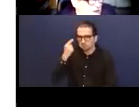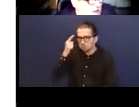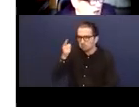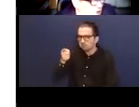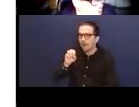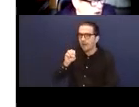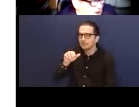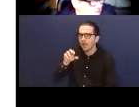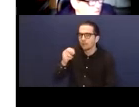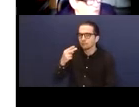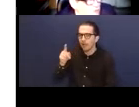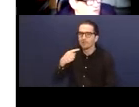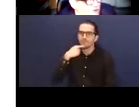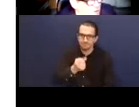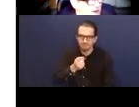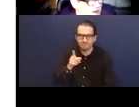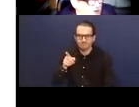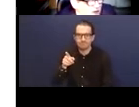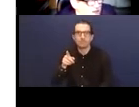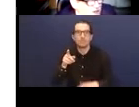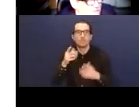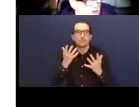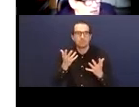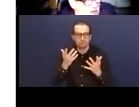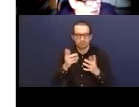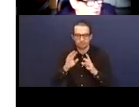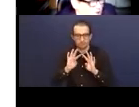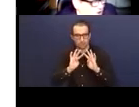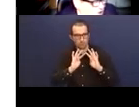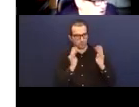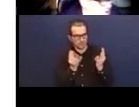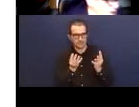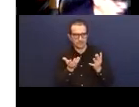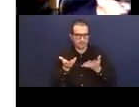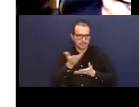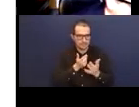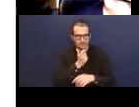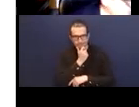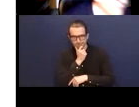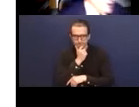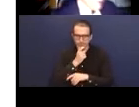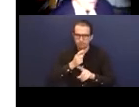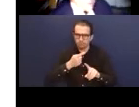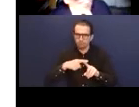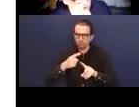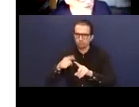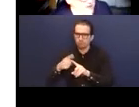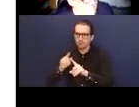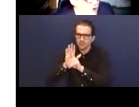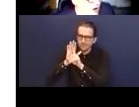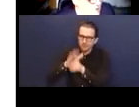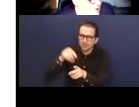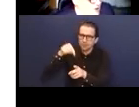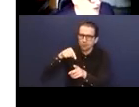prevent and combat different forms of discrimination against them. It is also concerned about the lack of information on public policies